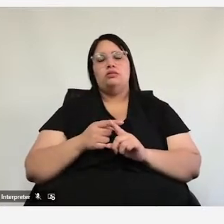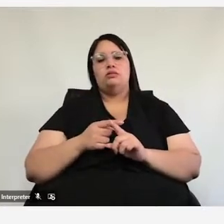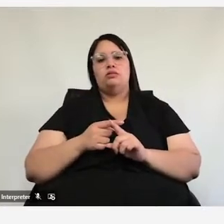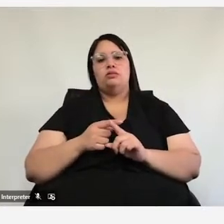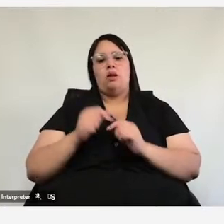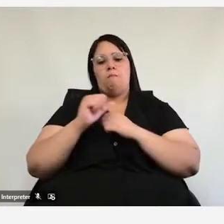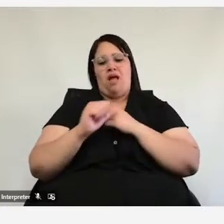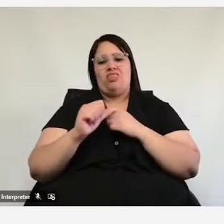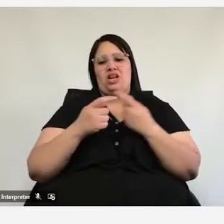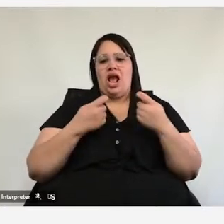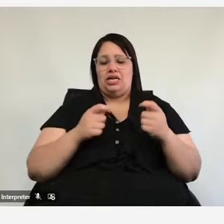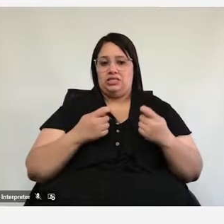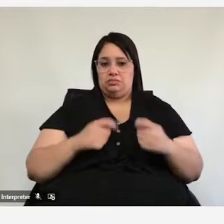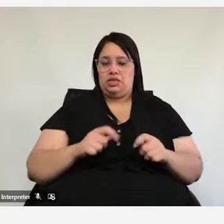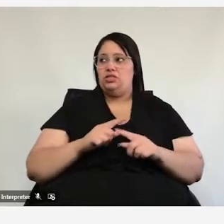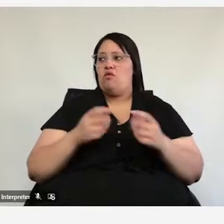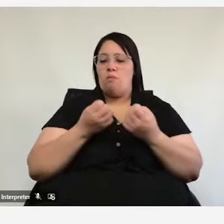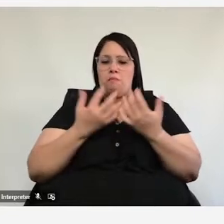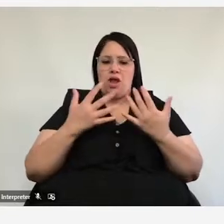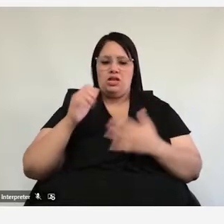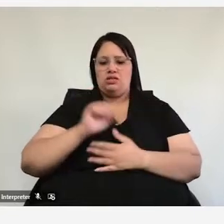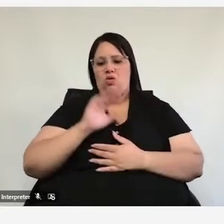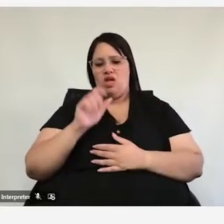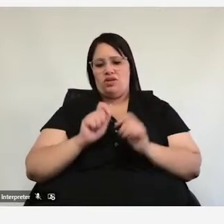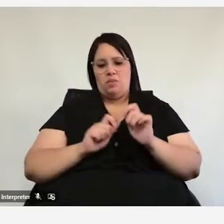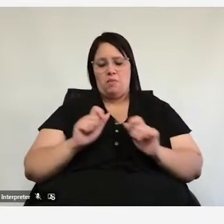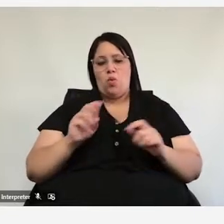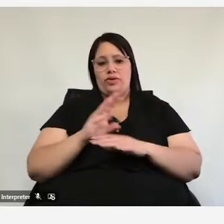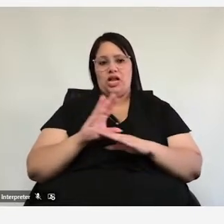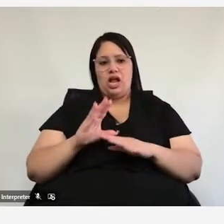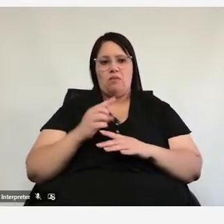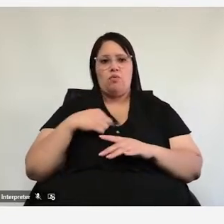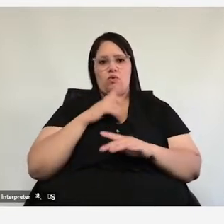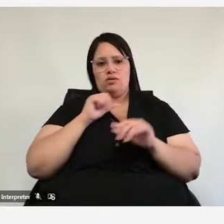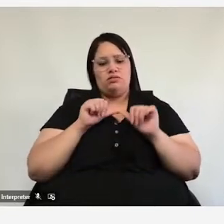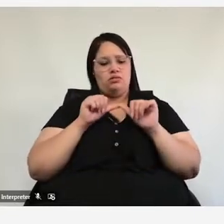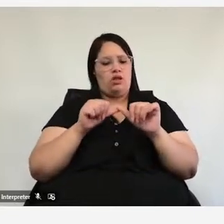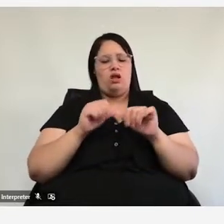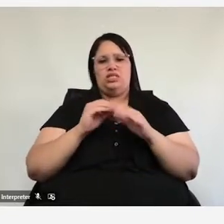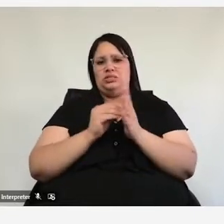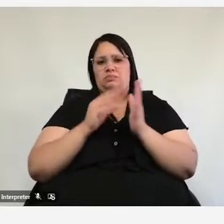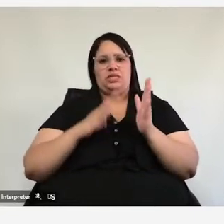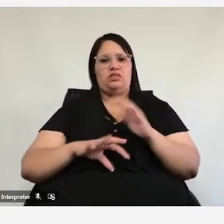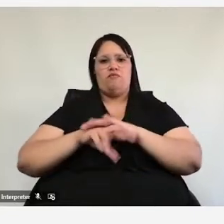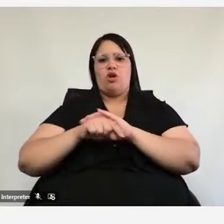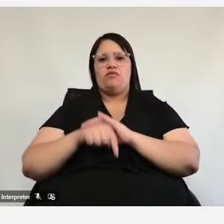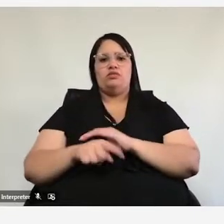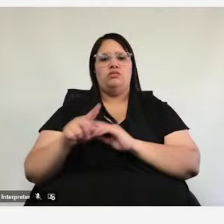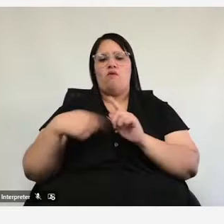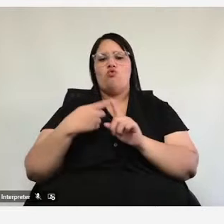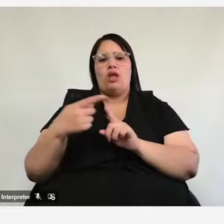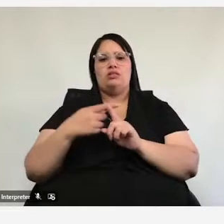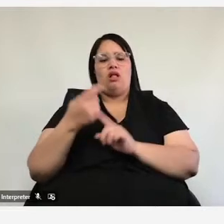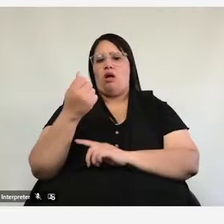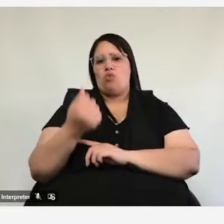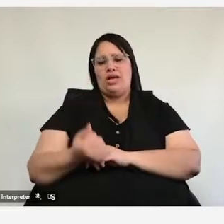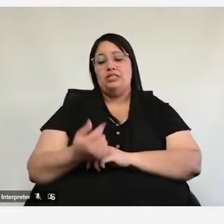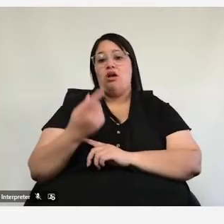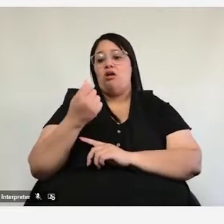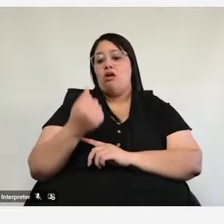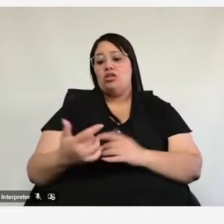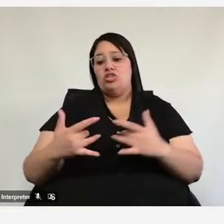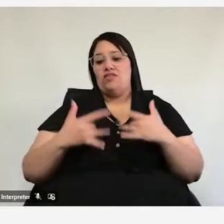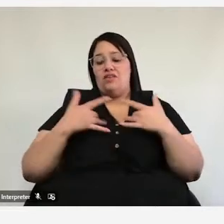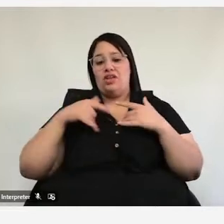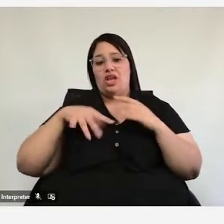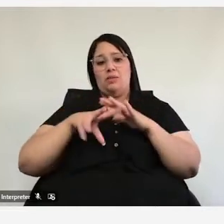monthly expense for many South Africans, and the Western Cape remains the most expensive province when it comes to rental prices. The cost of living in